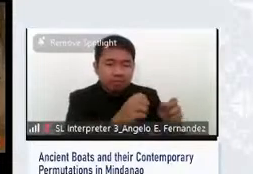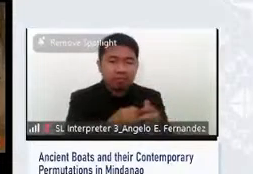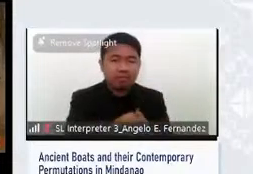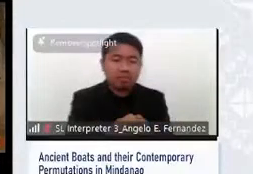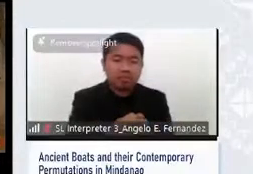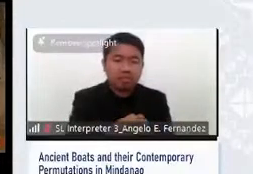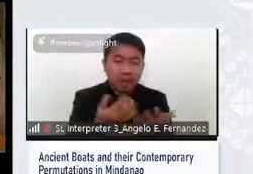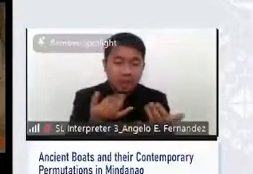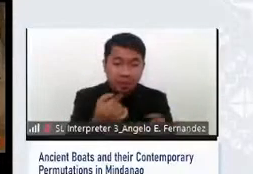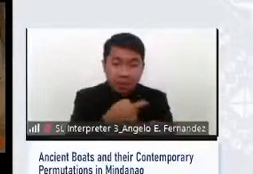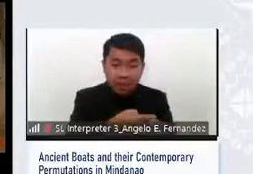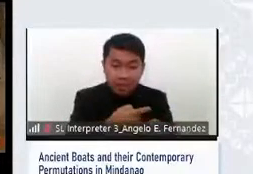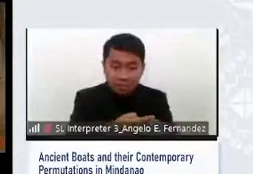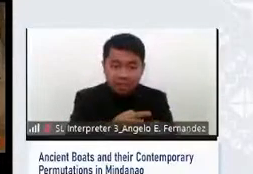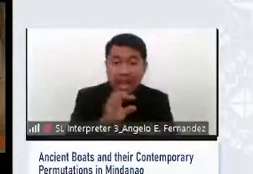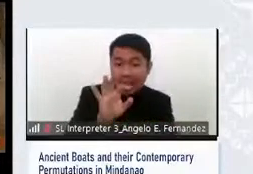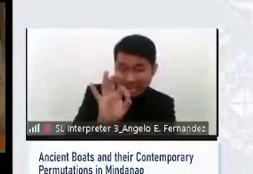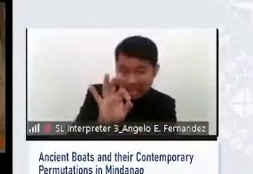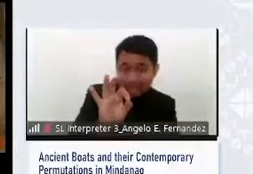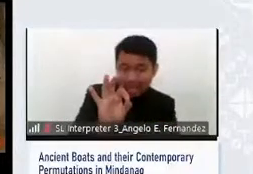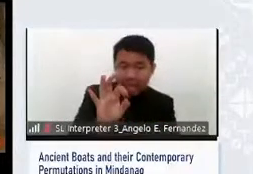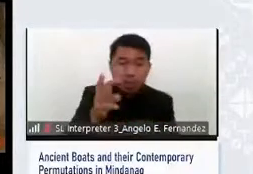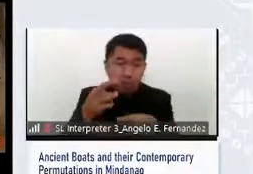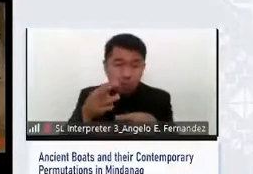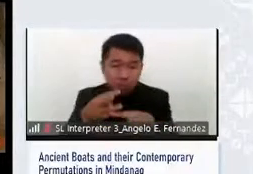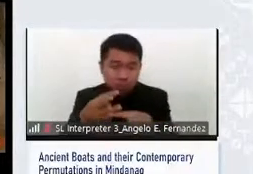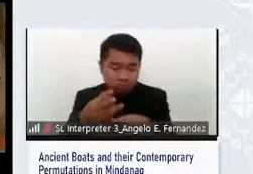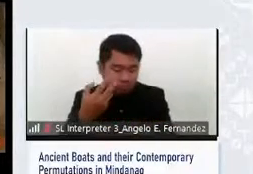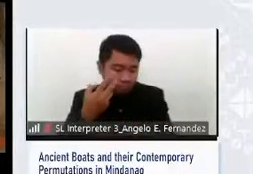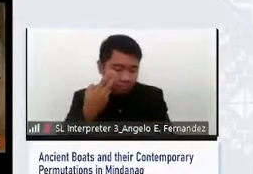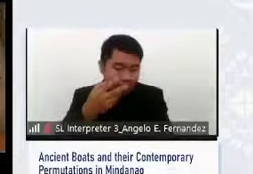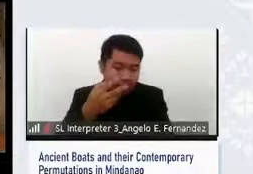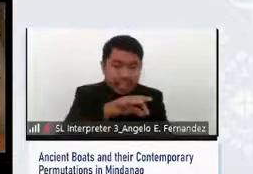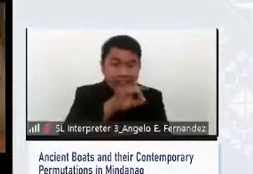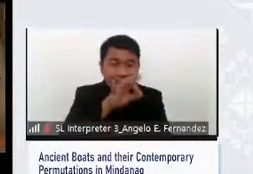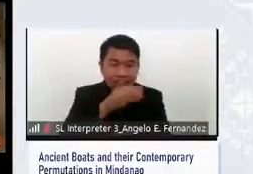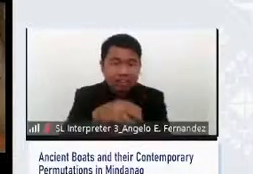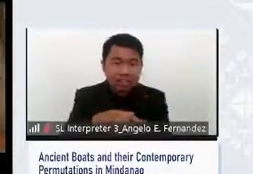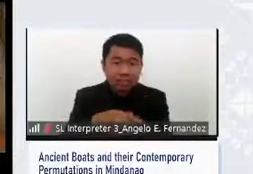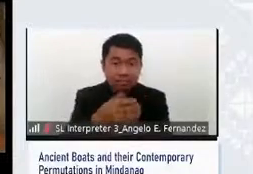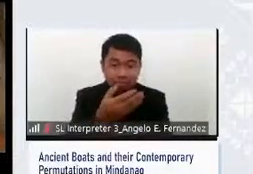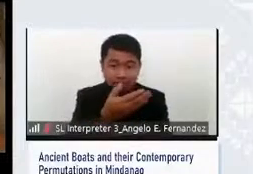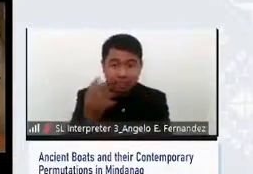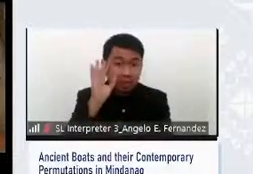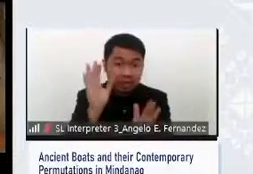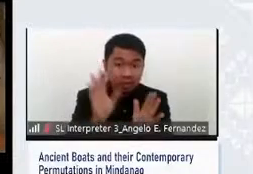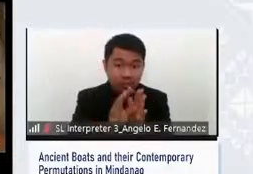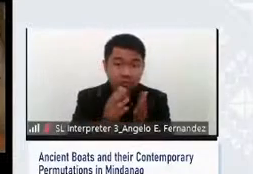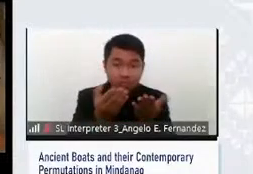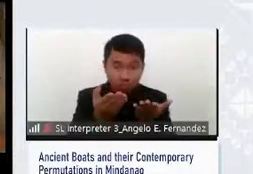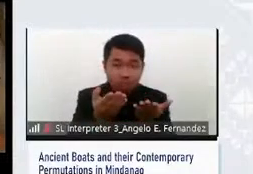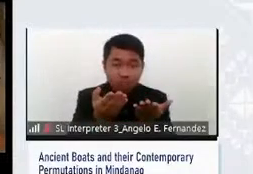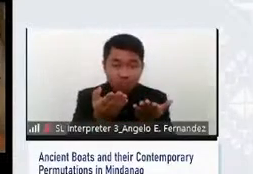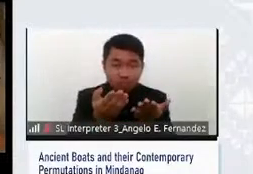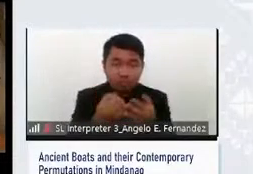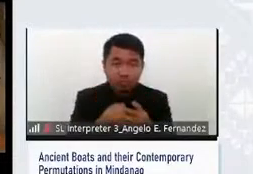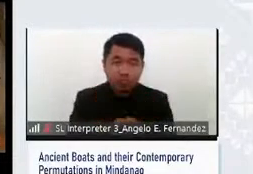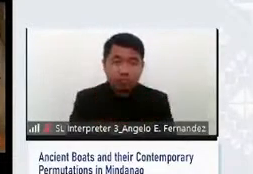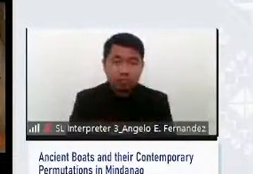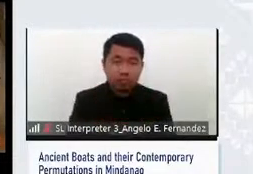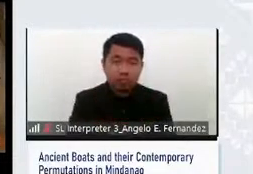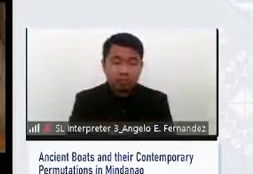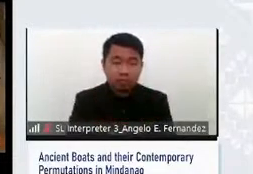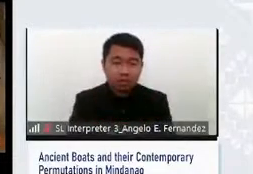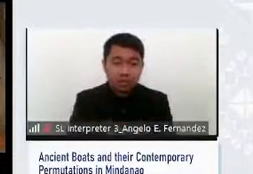9 wooden hulls have been exposed. So what you see here are the photos of the Butuan boat, which was excavated